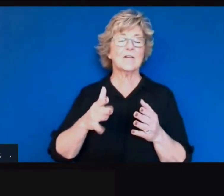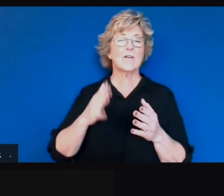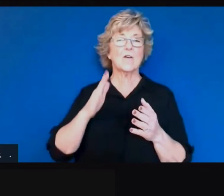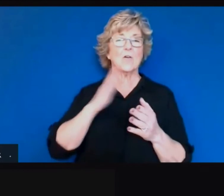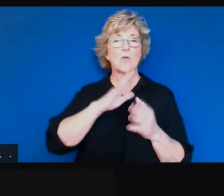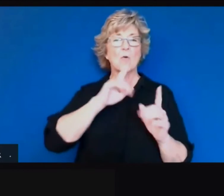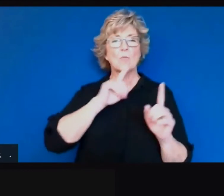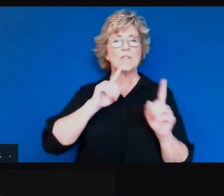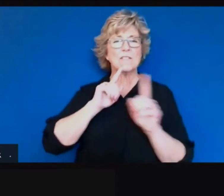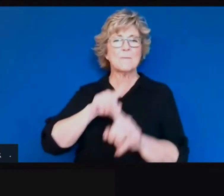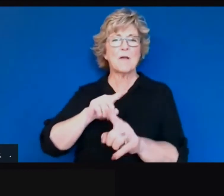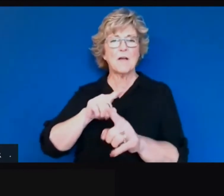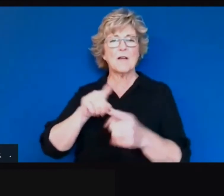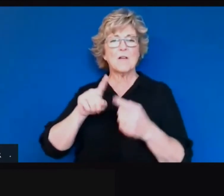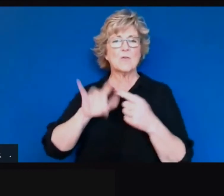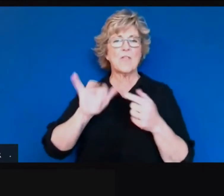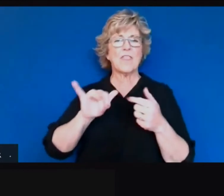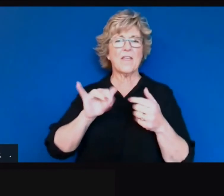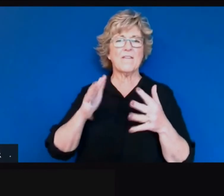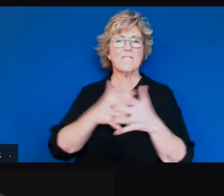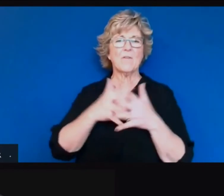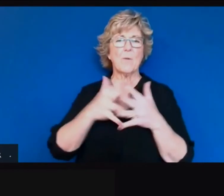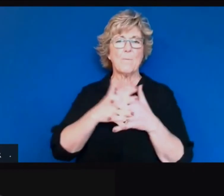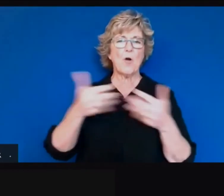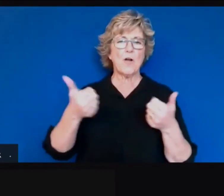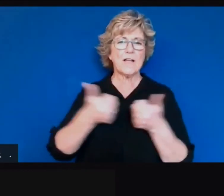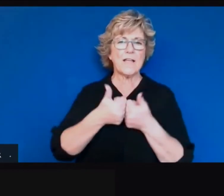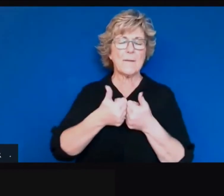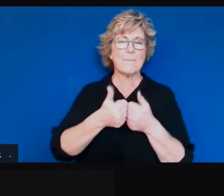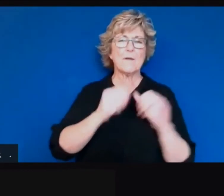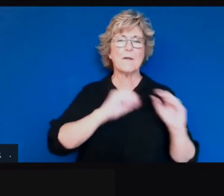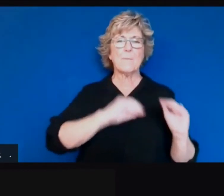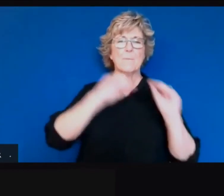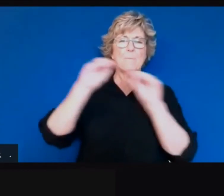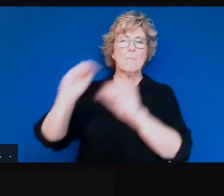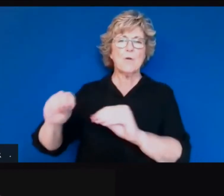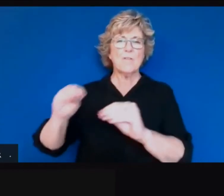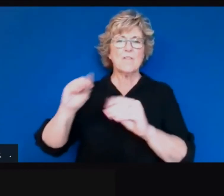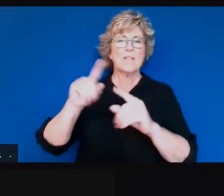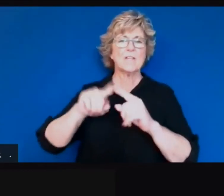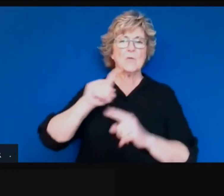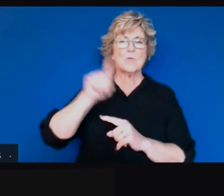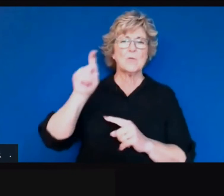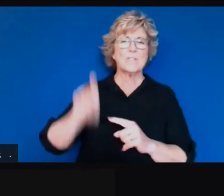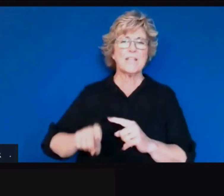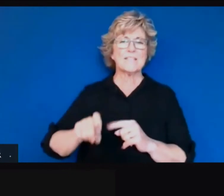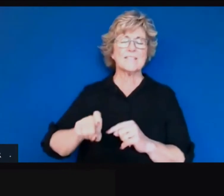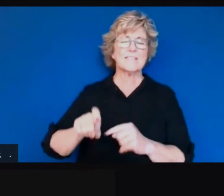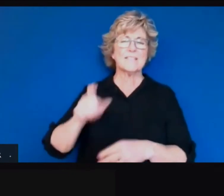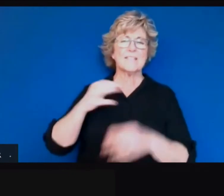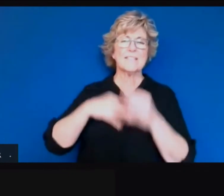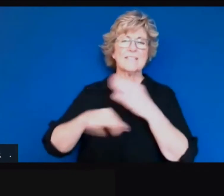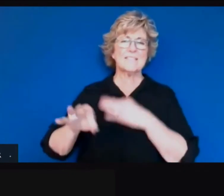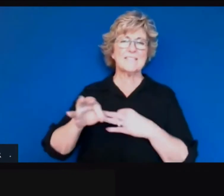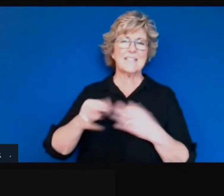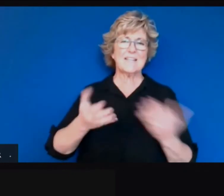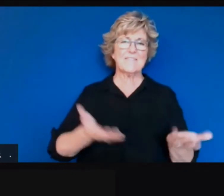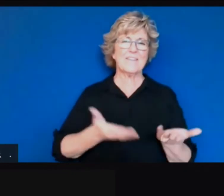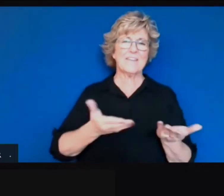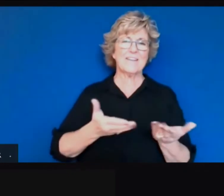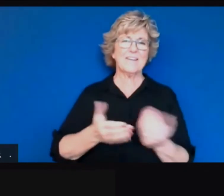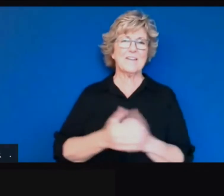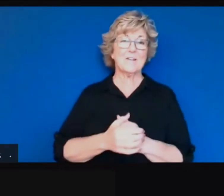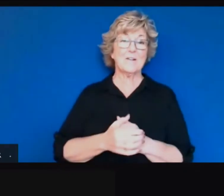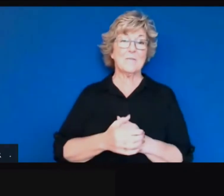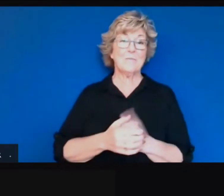reaction to the game relocating to Texas this year or next year. We love the Rose Bowl. It's